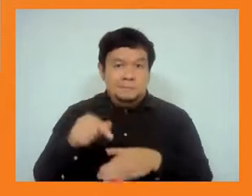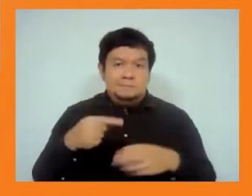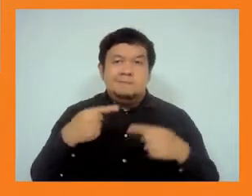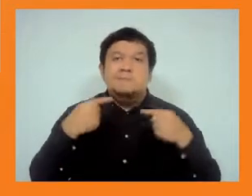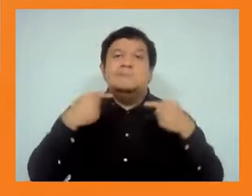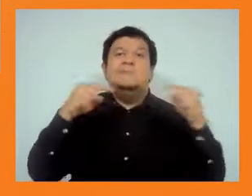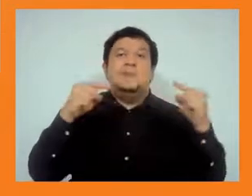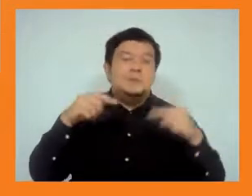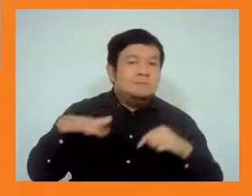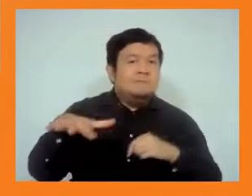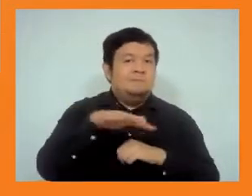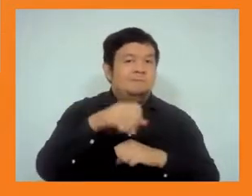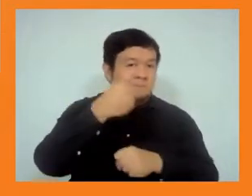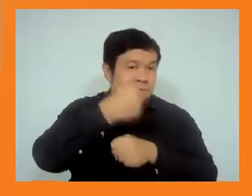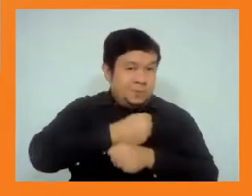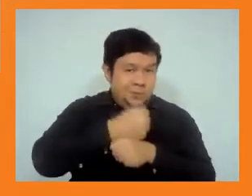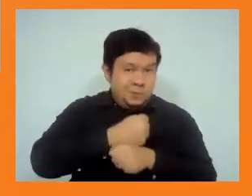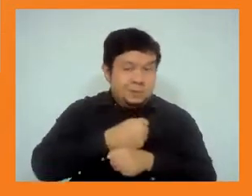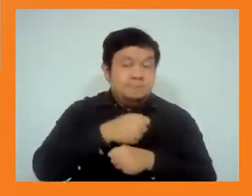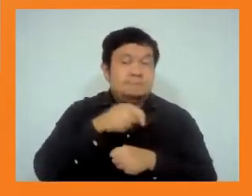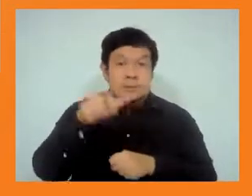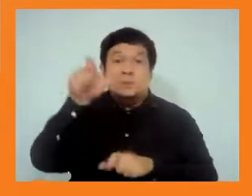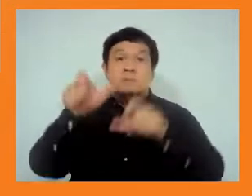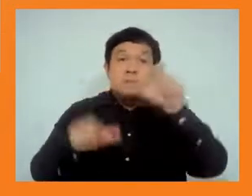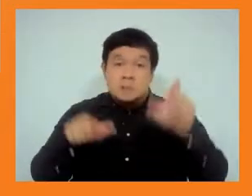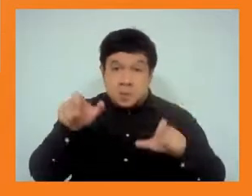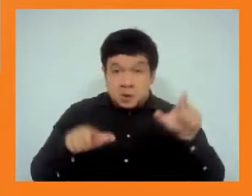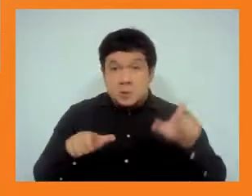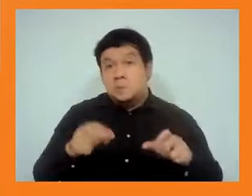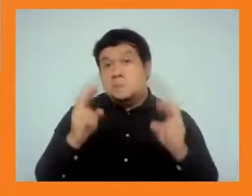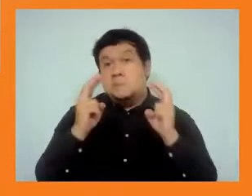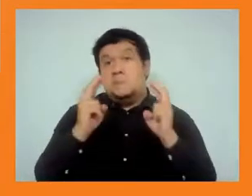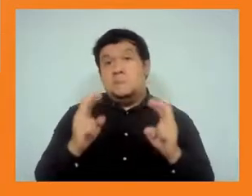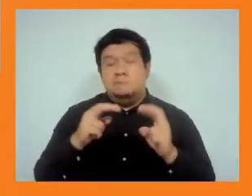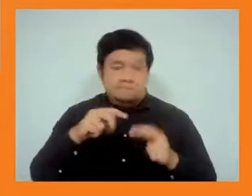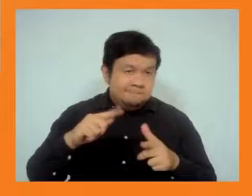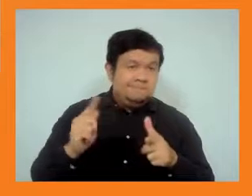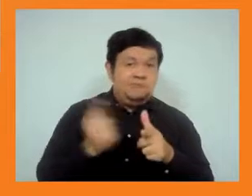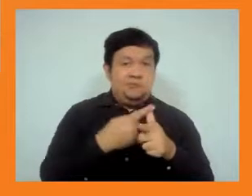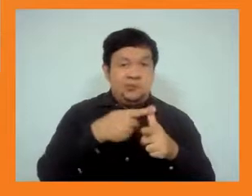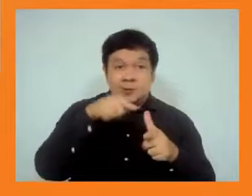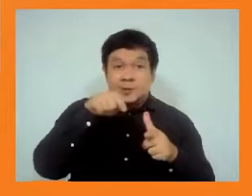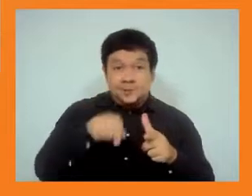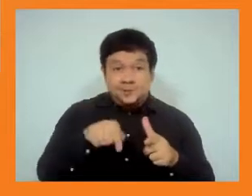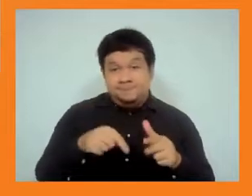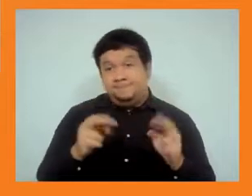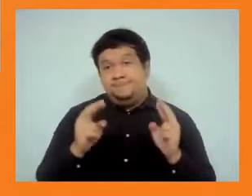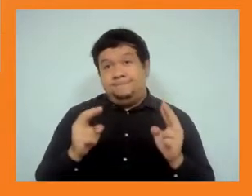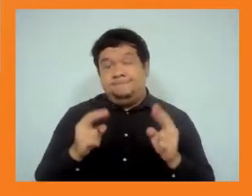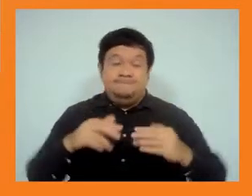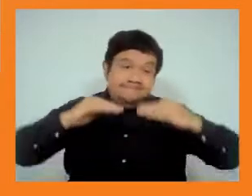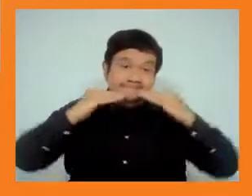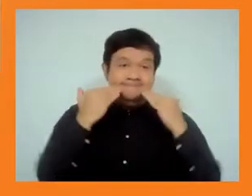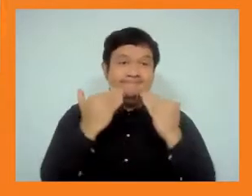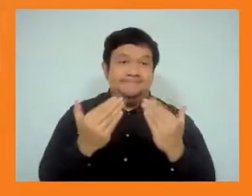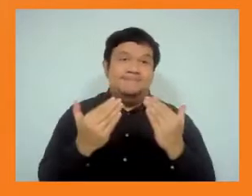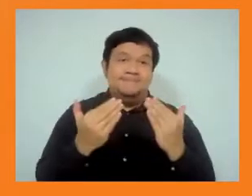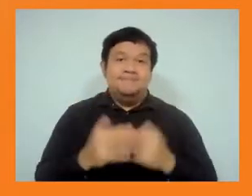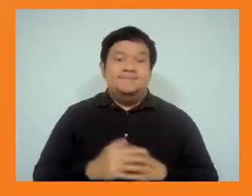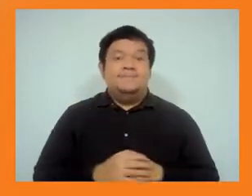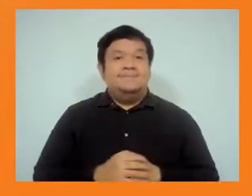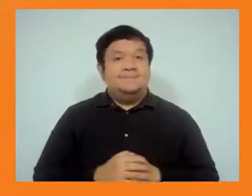It's also silent on other internationally recognized labor rights, such as hours